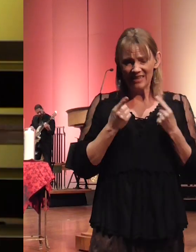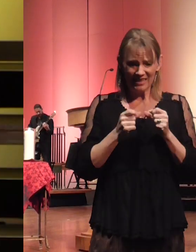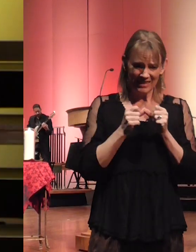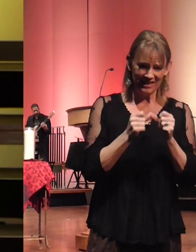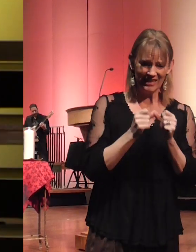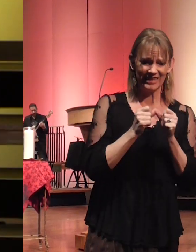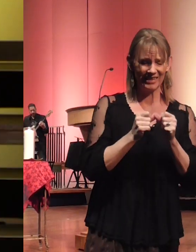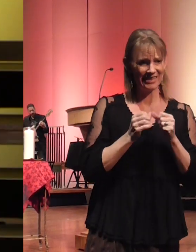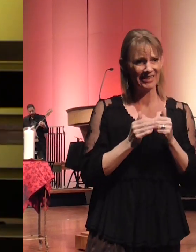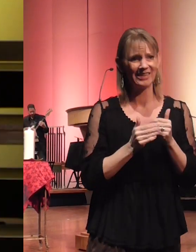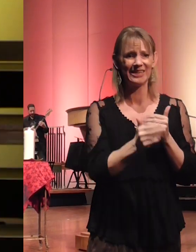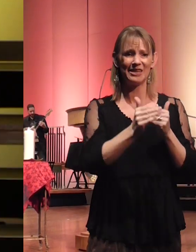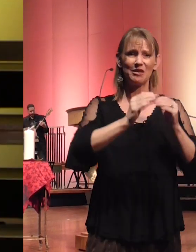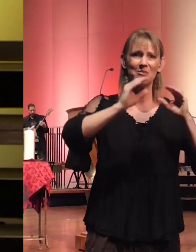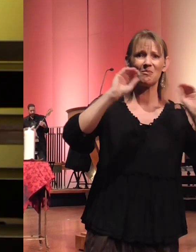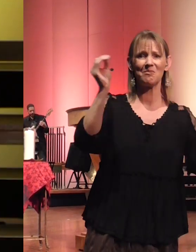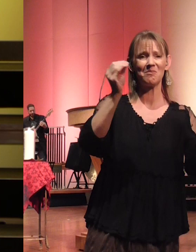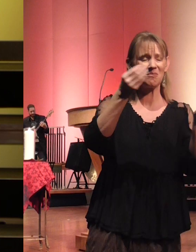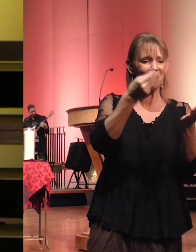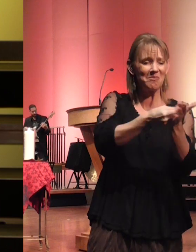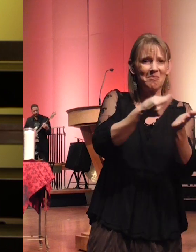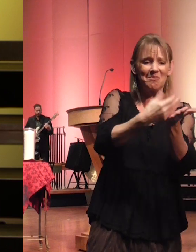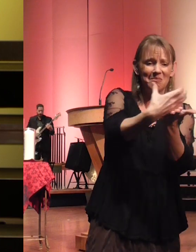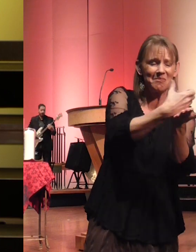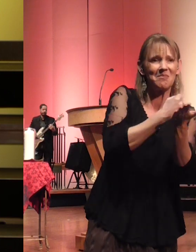long he'll come home